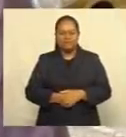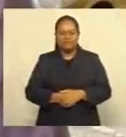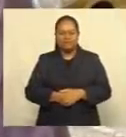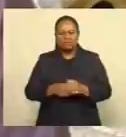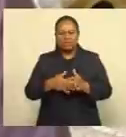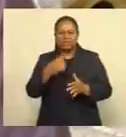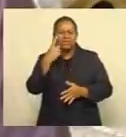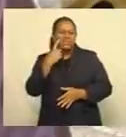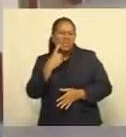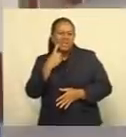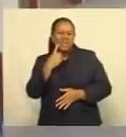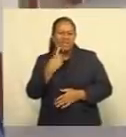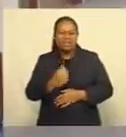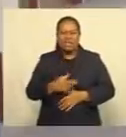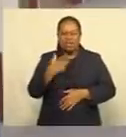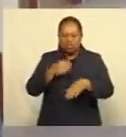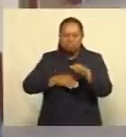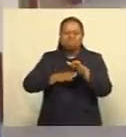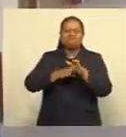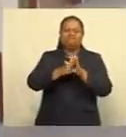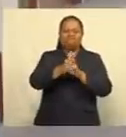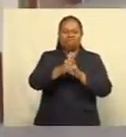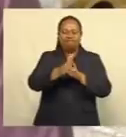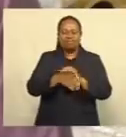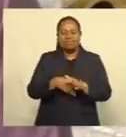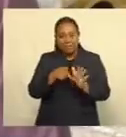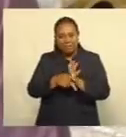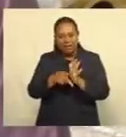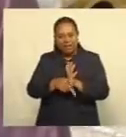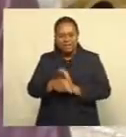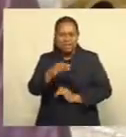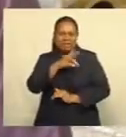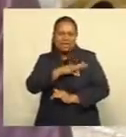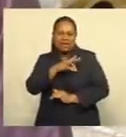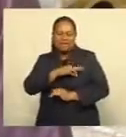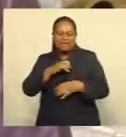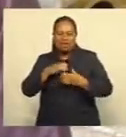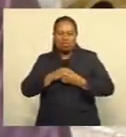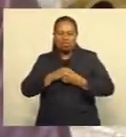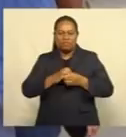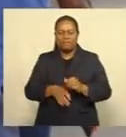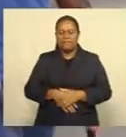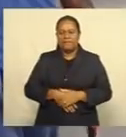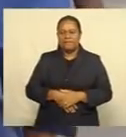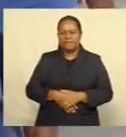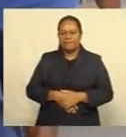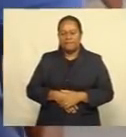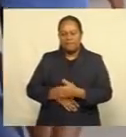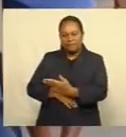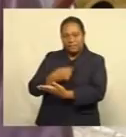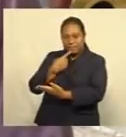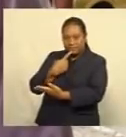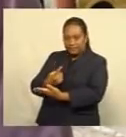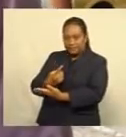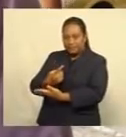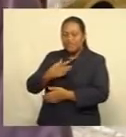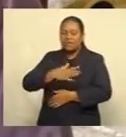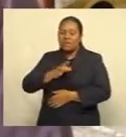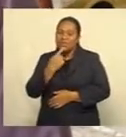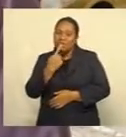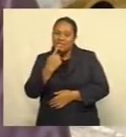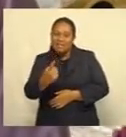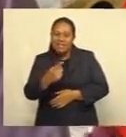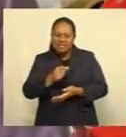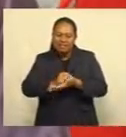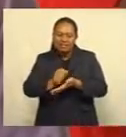tries to profiteer of the vulnerability of Fijian people. What's your message to traders? I want to tell these traders who